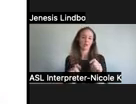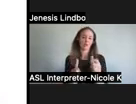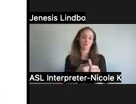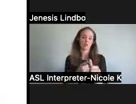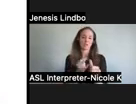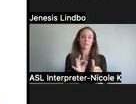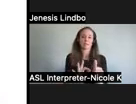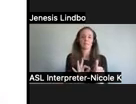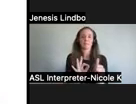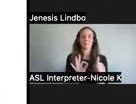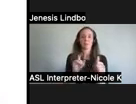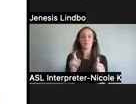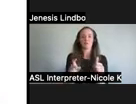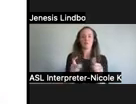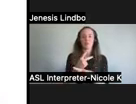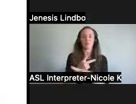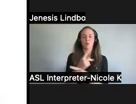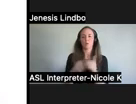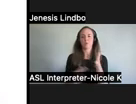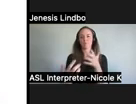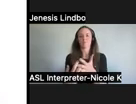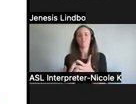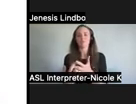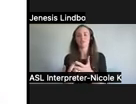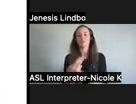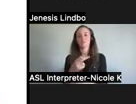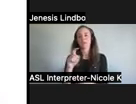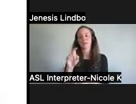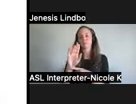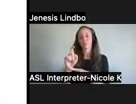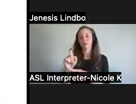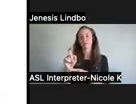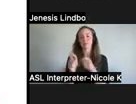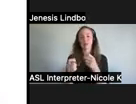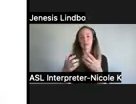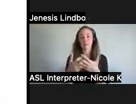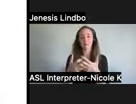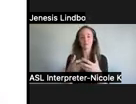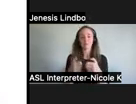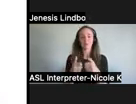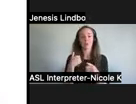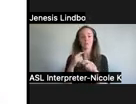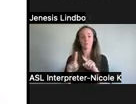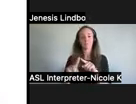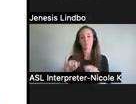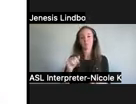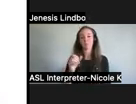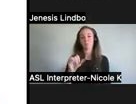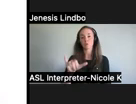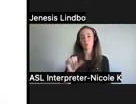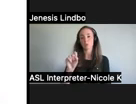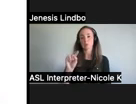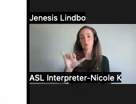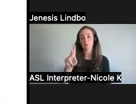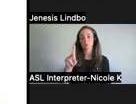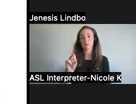look for different compatibility options with the Xbox Adaptive Controller. They have a lot of different adaptive joysticks that work with the Xbox Adaptive Controller that